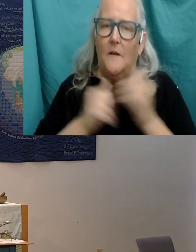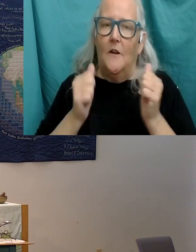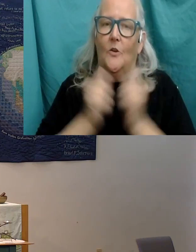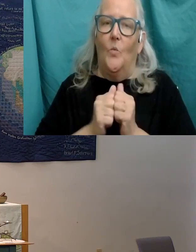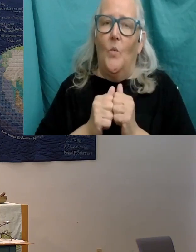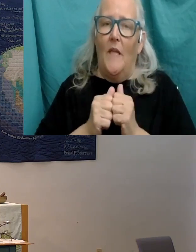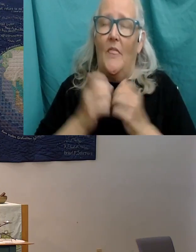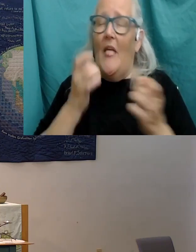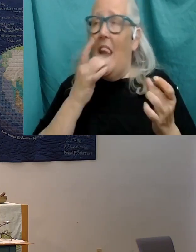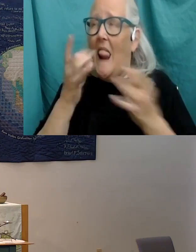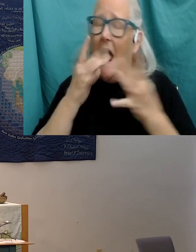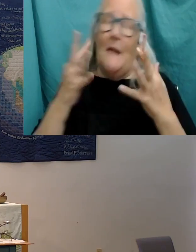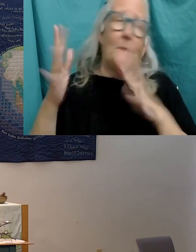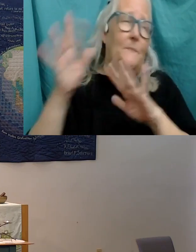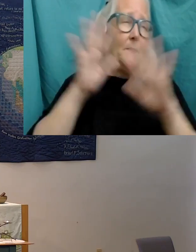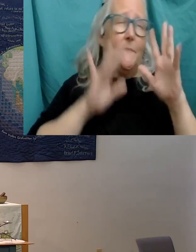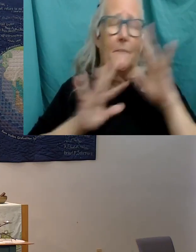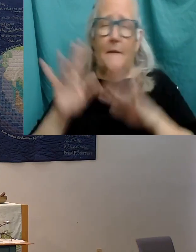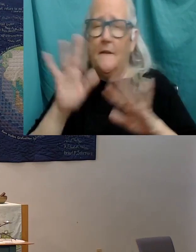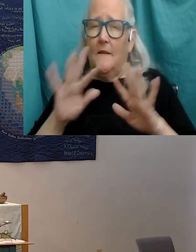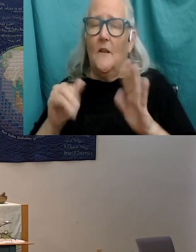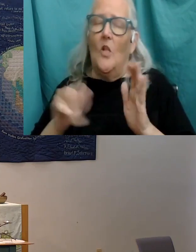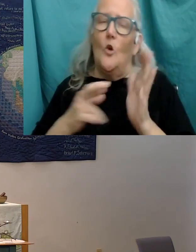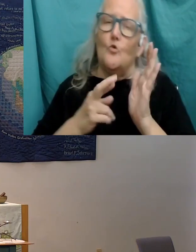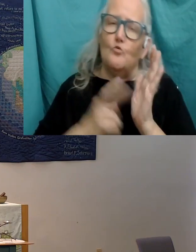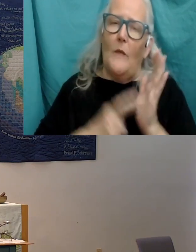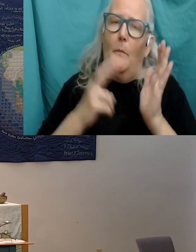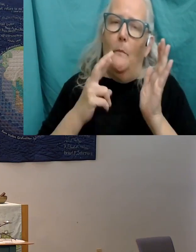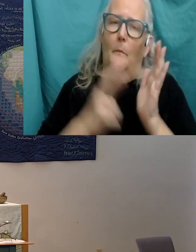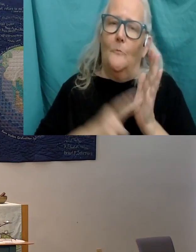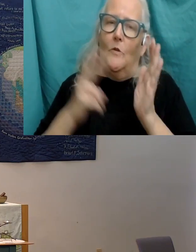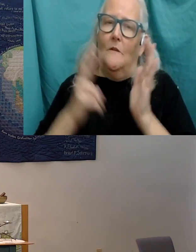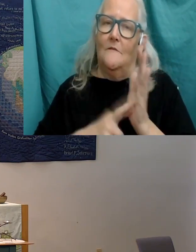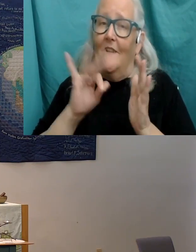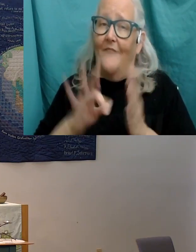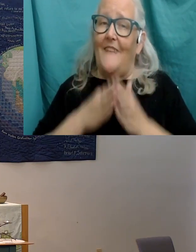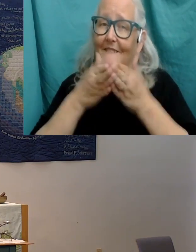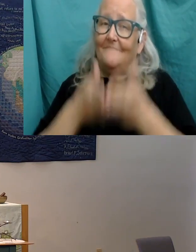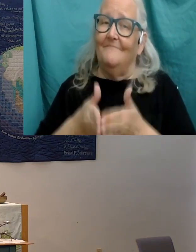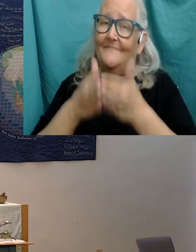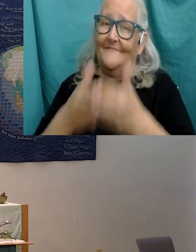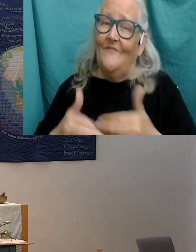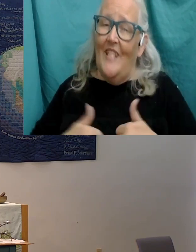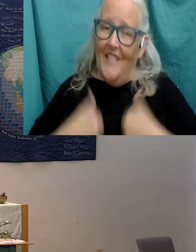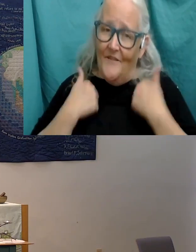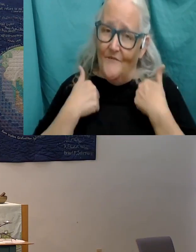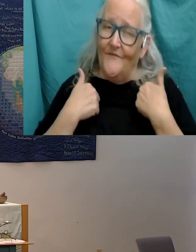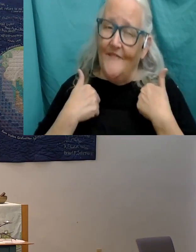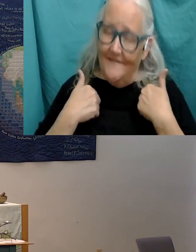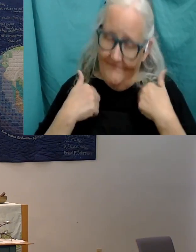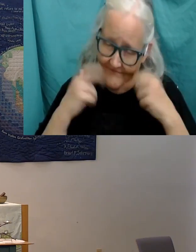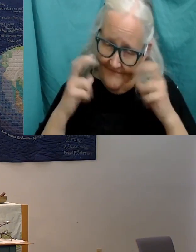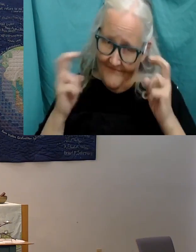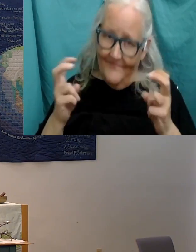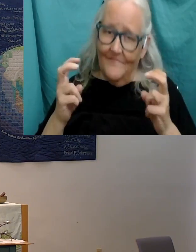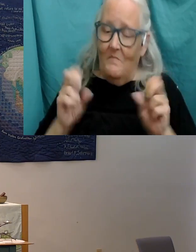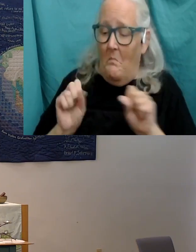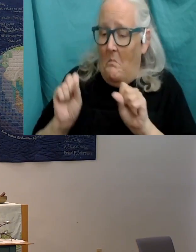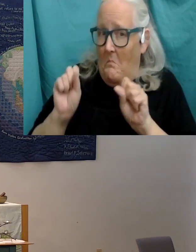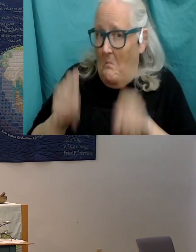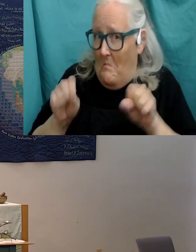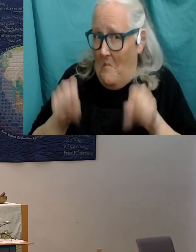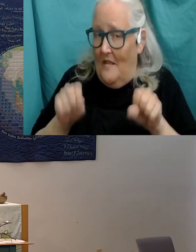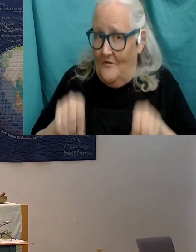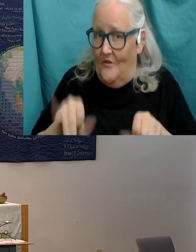the rhythms of this seafaring life, in the possibilities and potential that flourishes all around